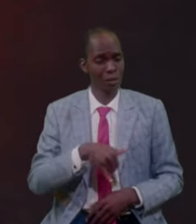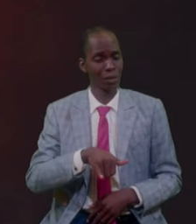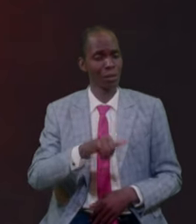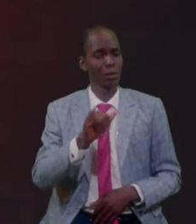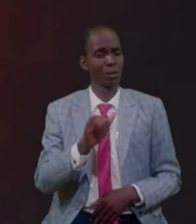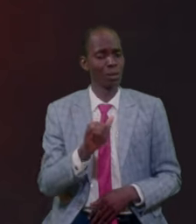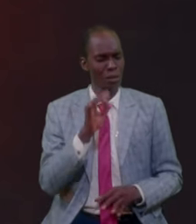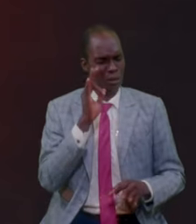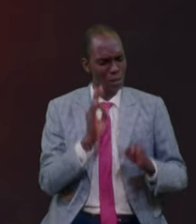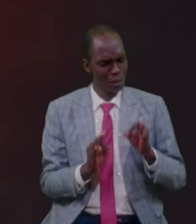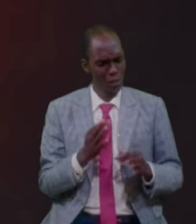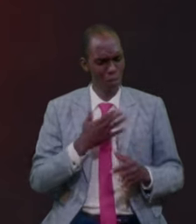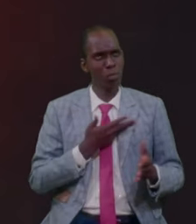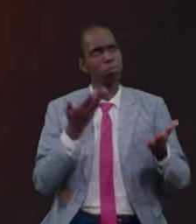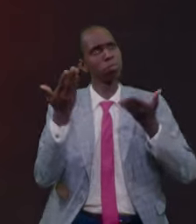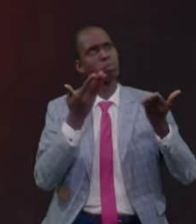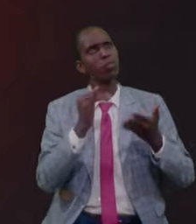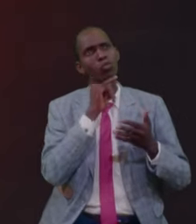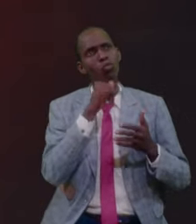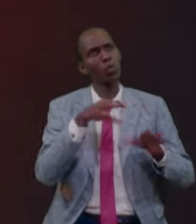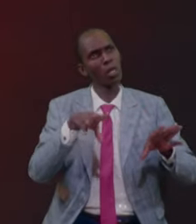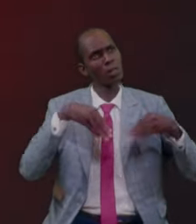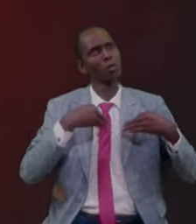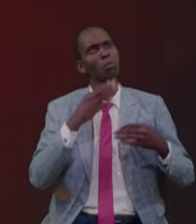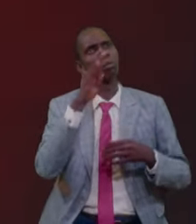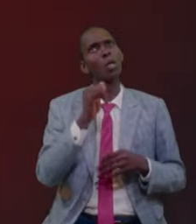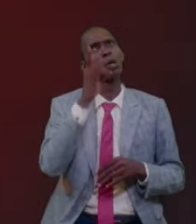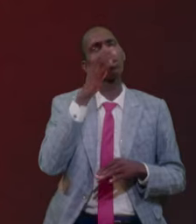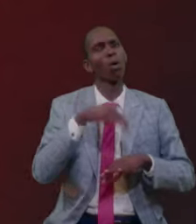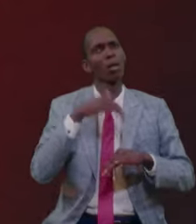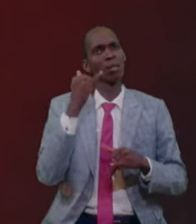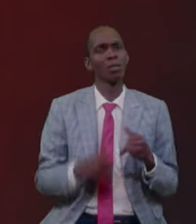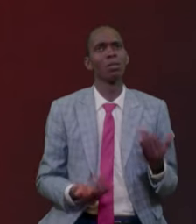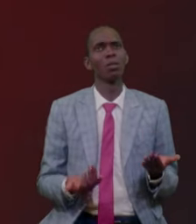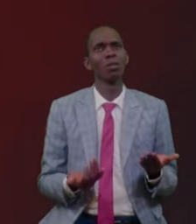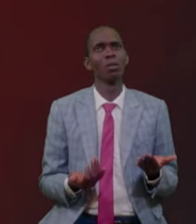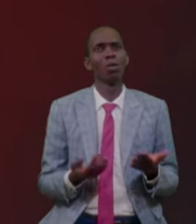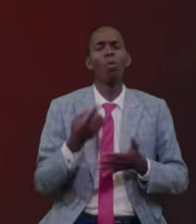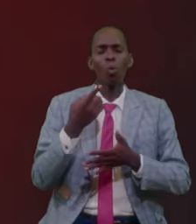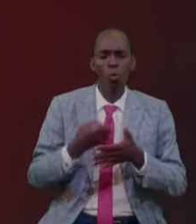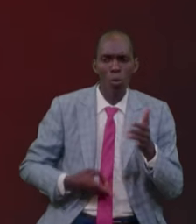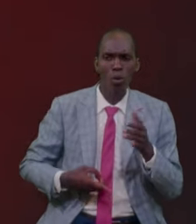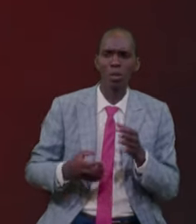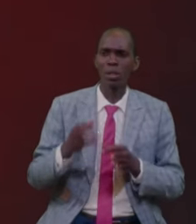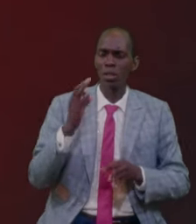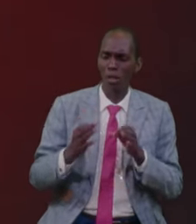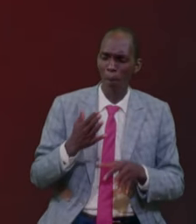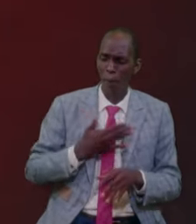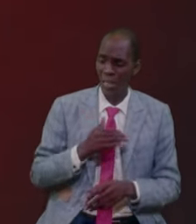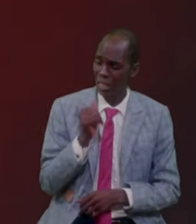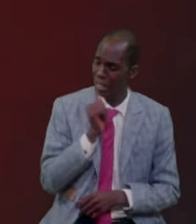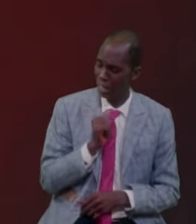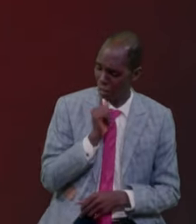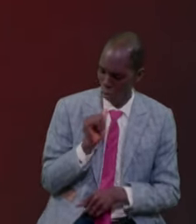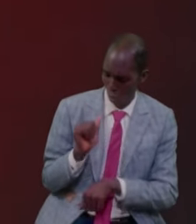the final day? What if my secret deeds are so serious